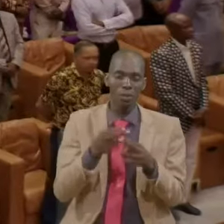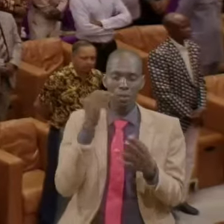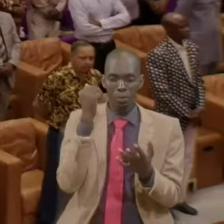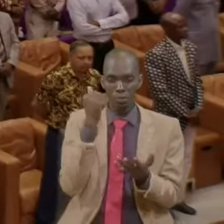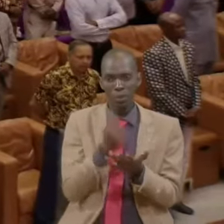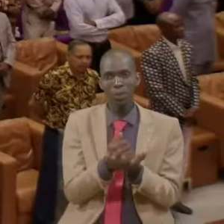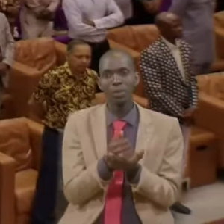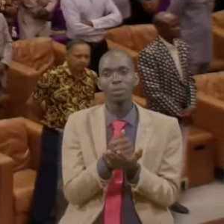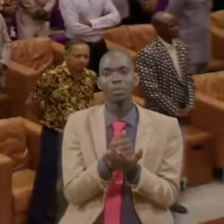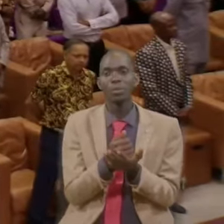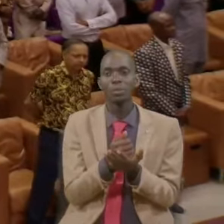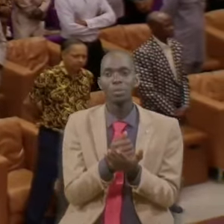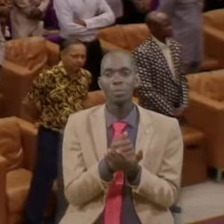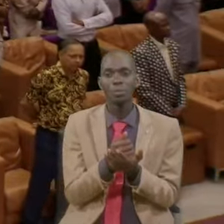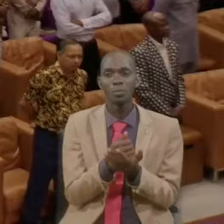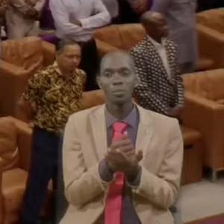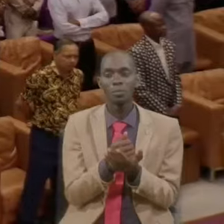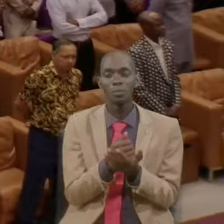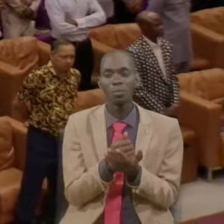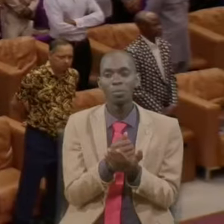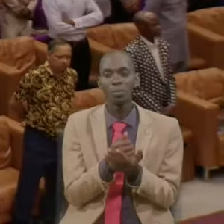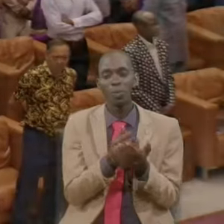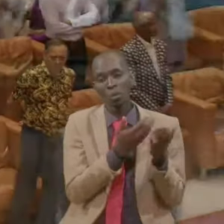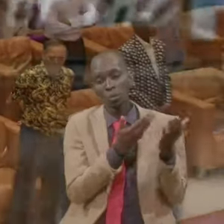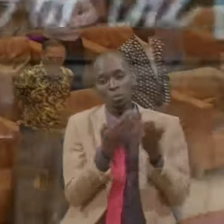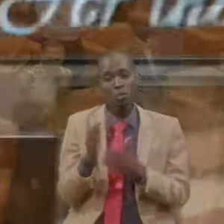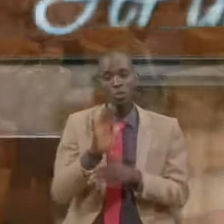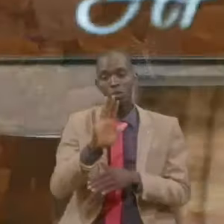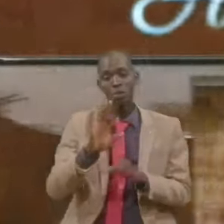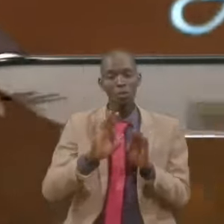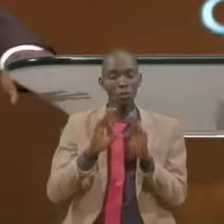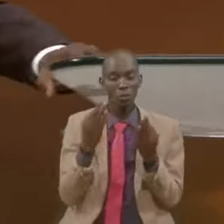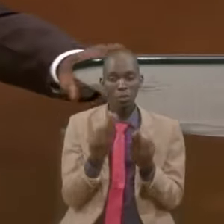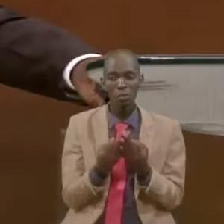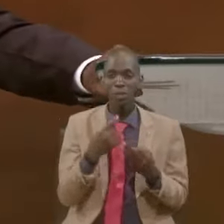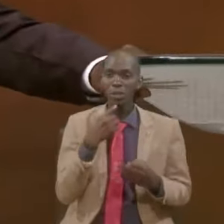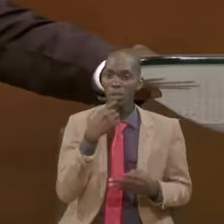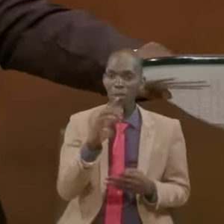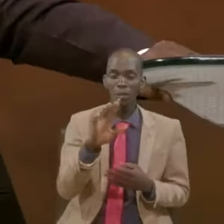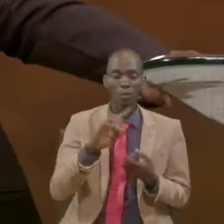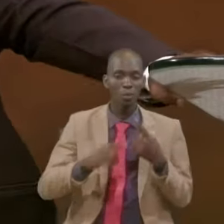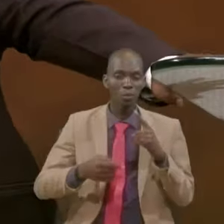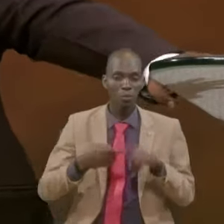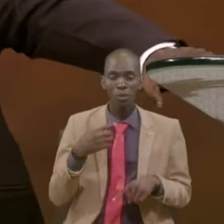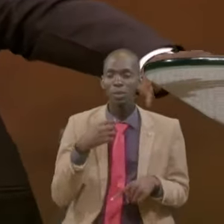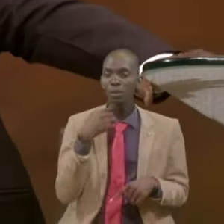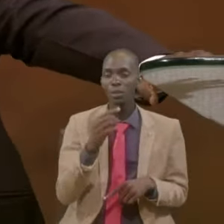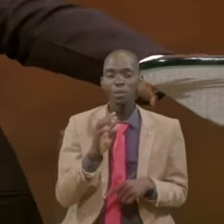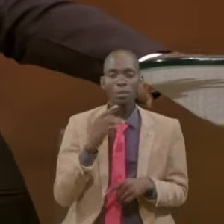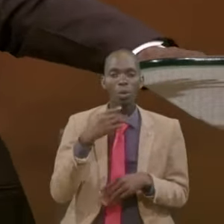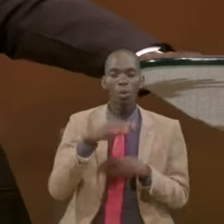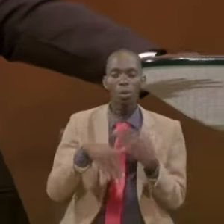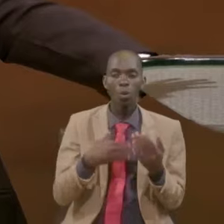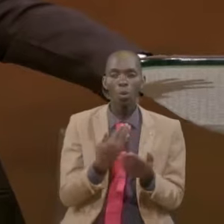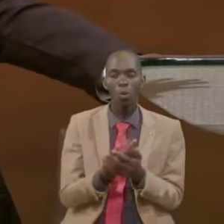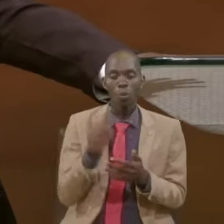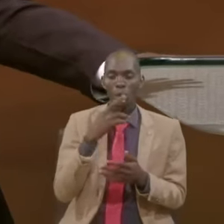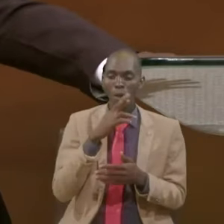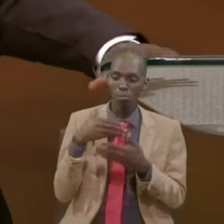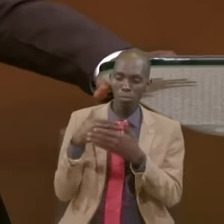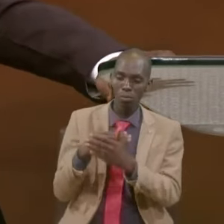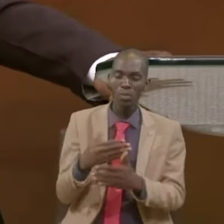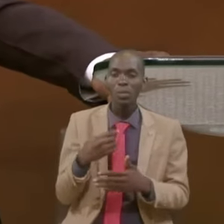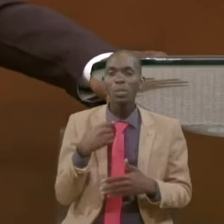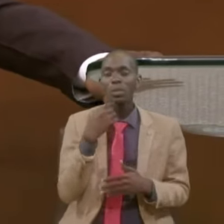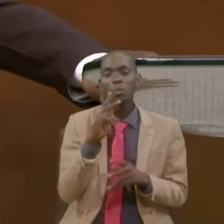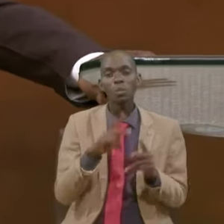name. Bring your whole family. Tell your friends, tell our members, tell those who do not